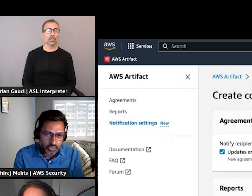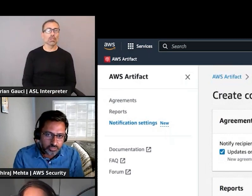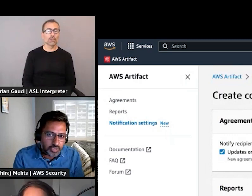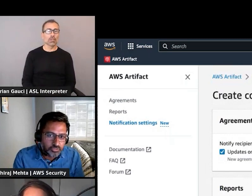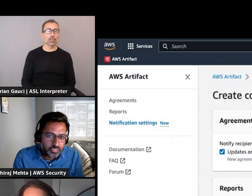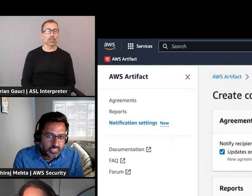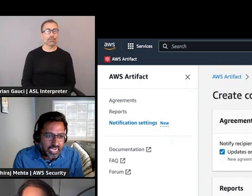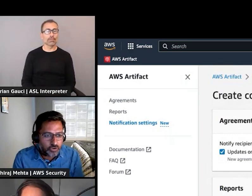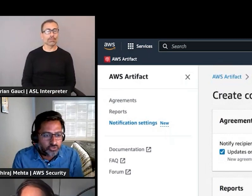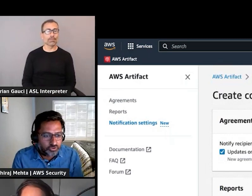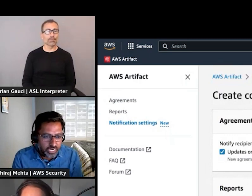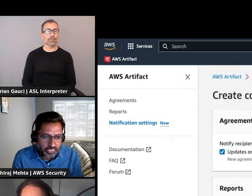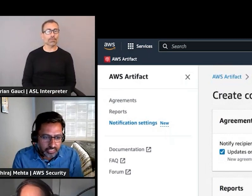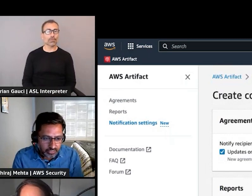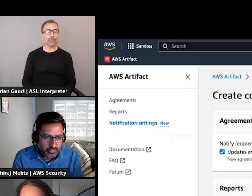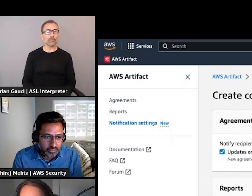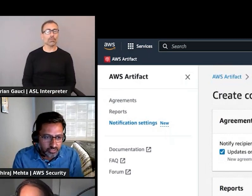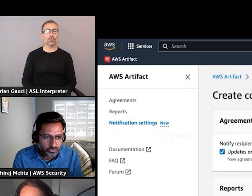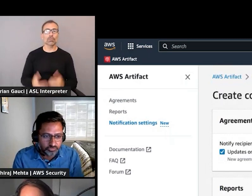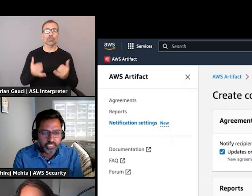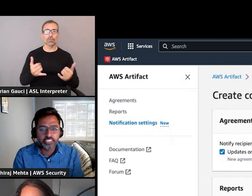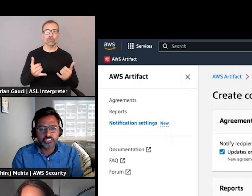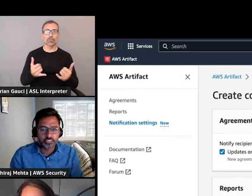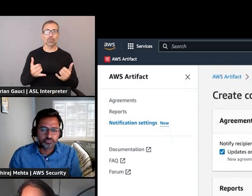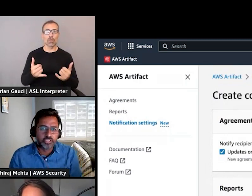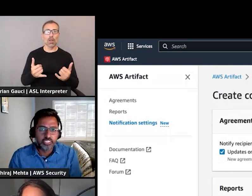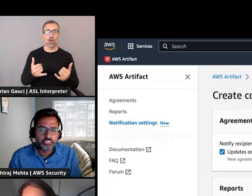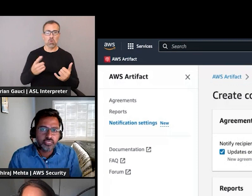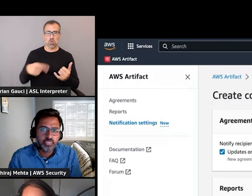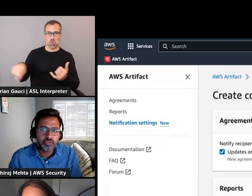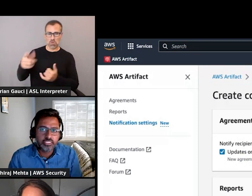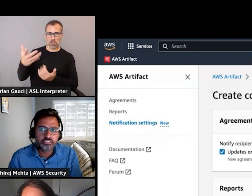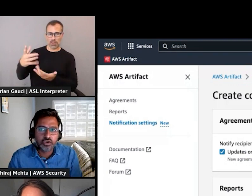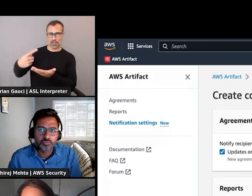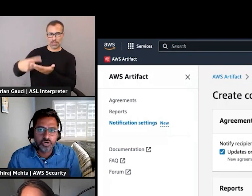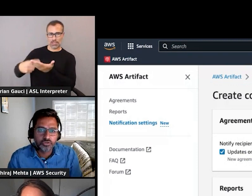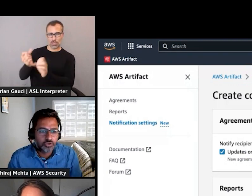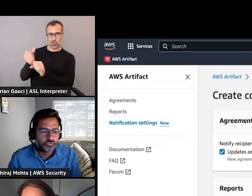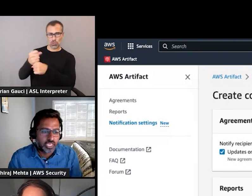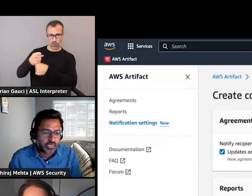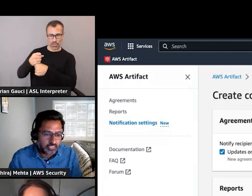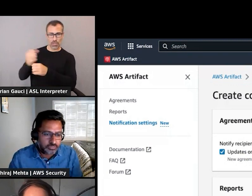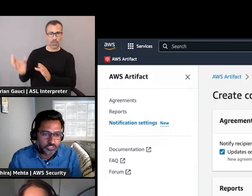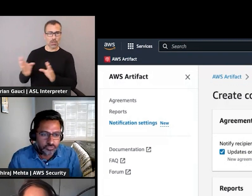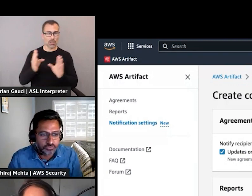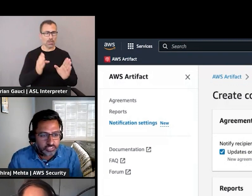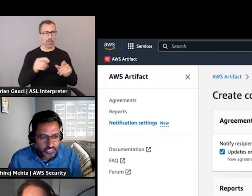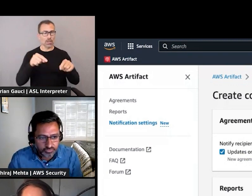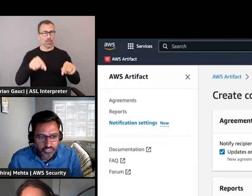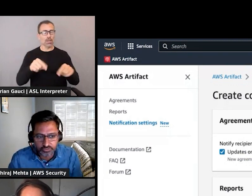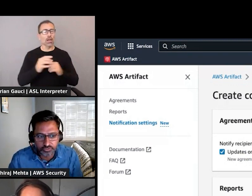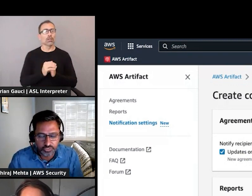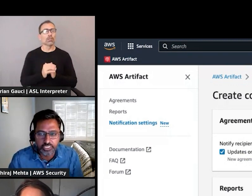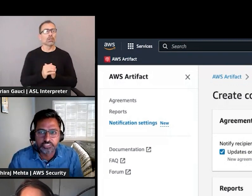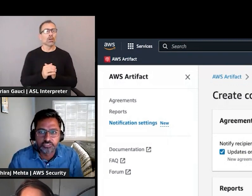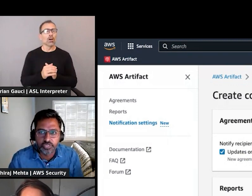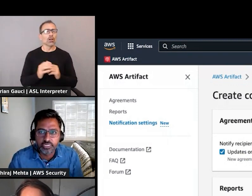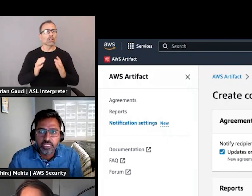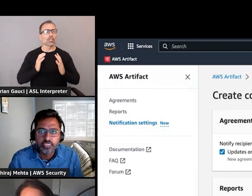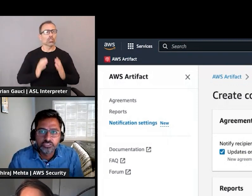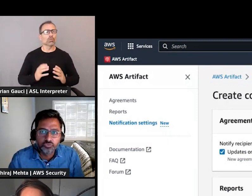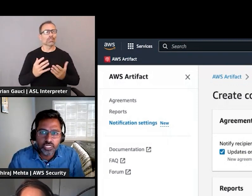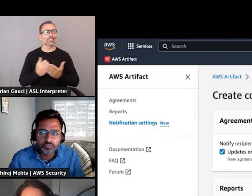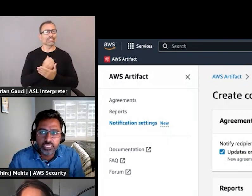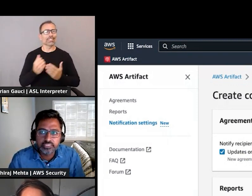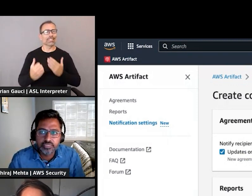we talked about how to create a notification configuration. Now let's talk about where customers will receive these notifications,